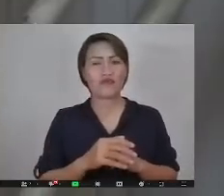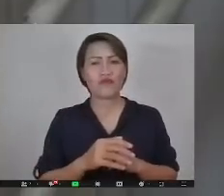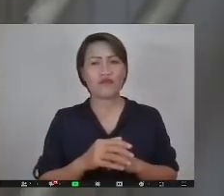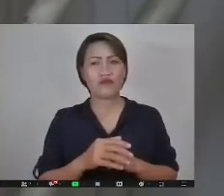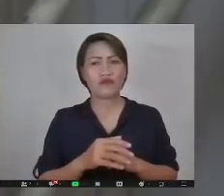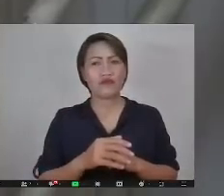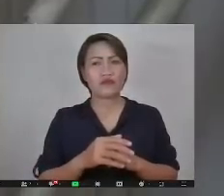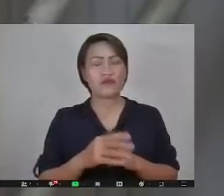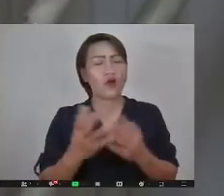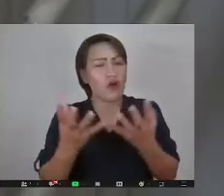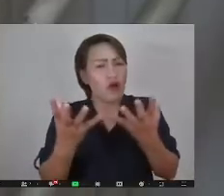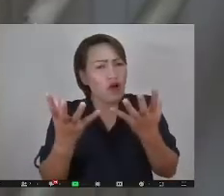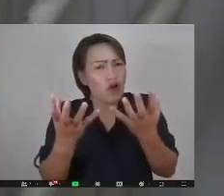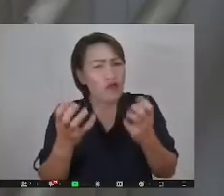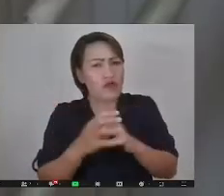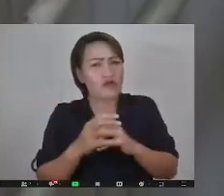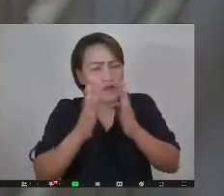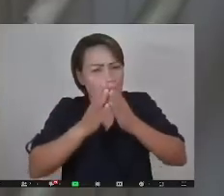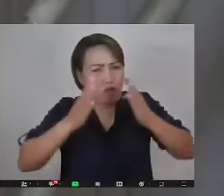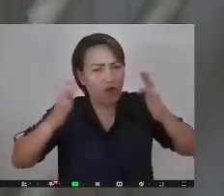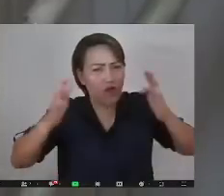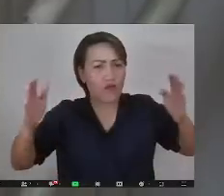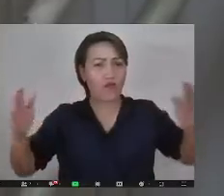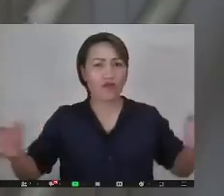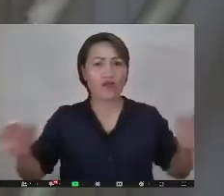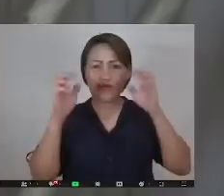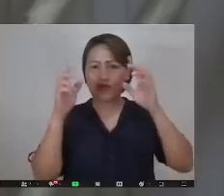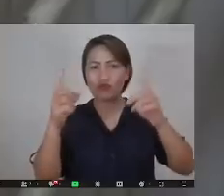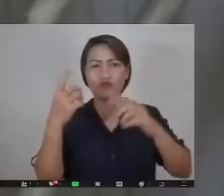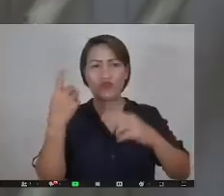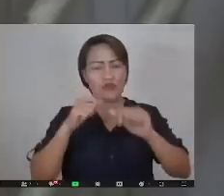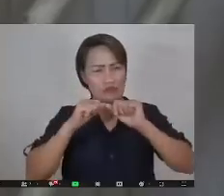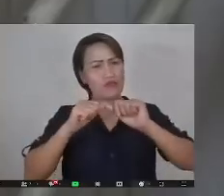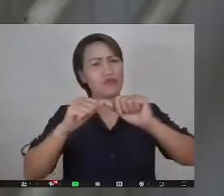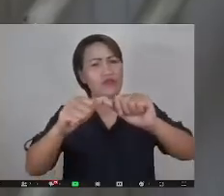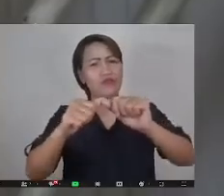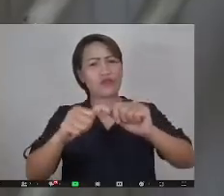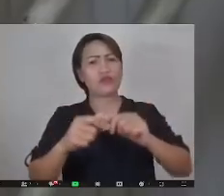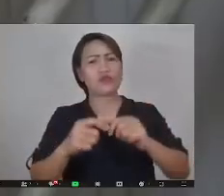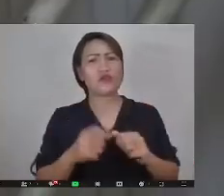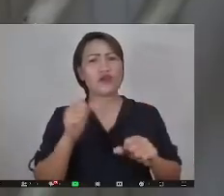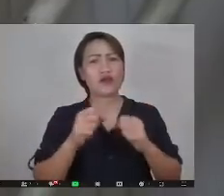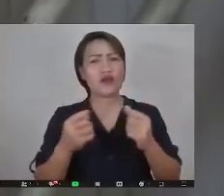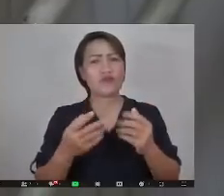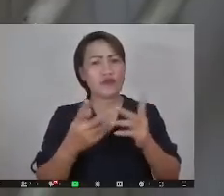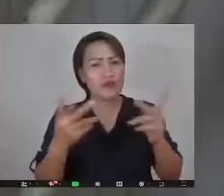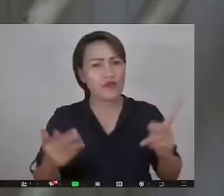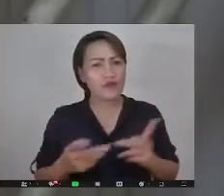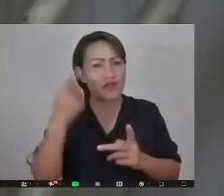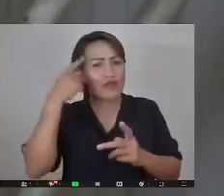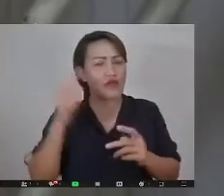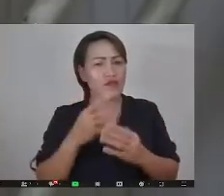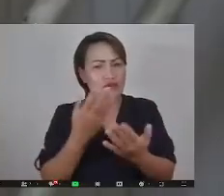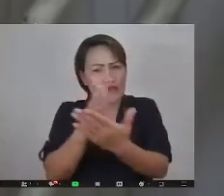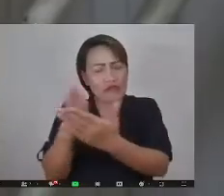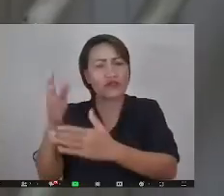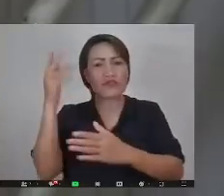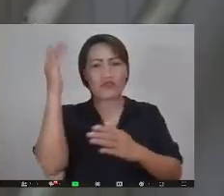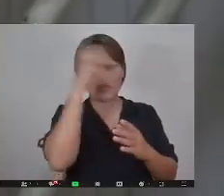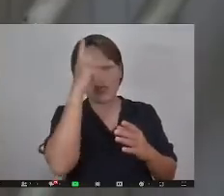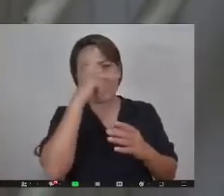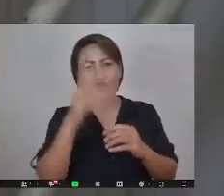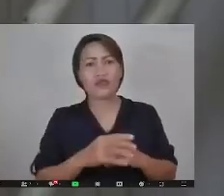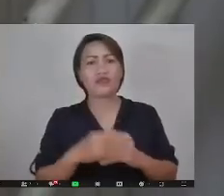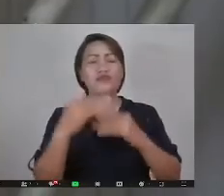STEM education as it continues to be an avenue to share knowledge, build capacities,